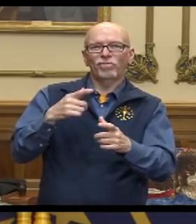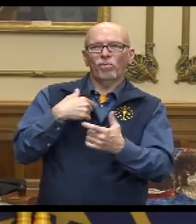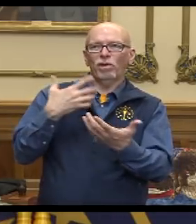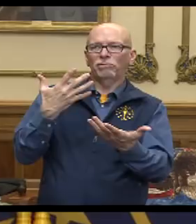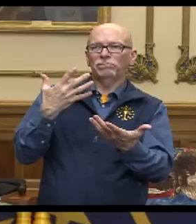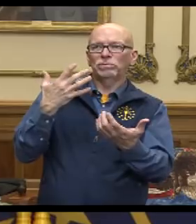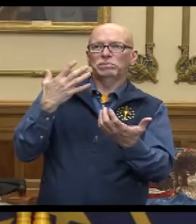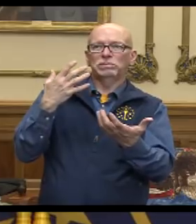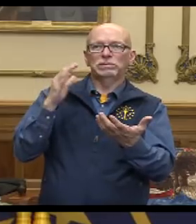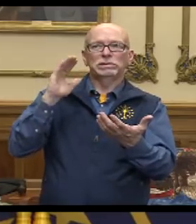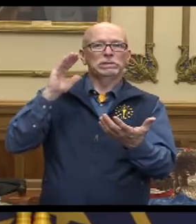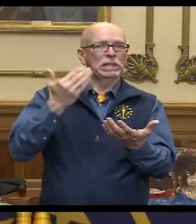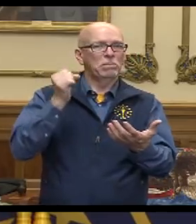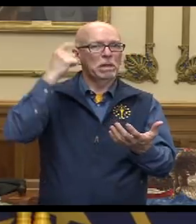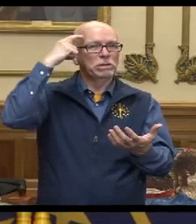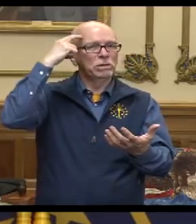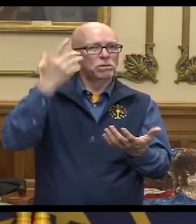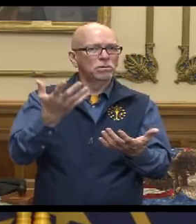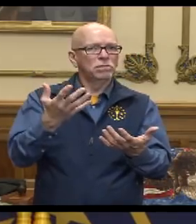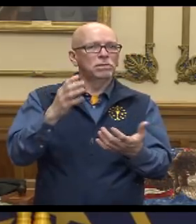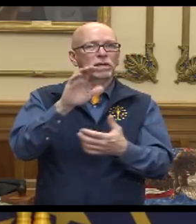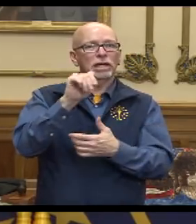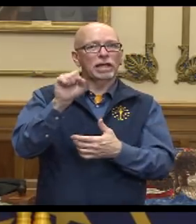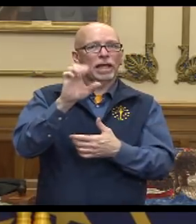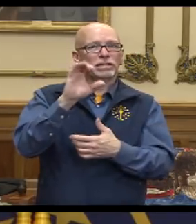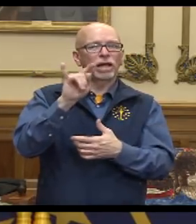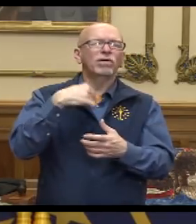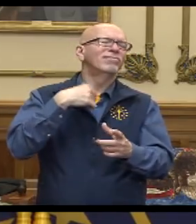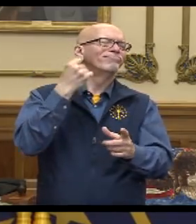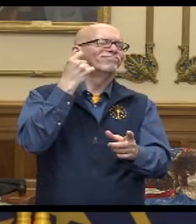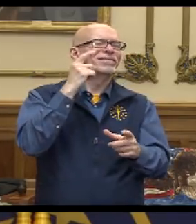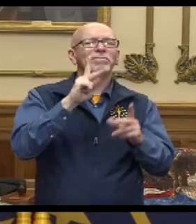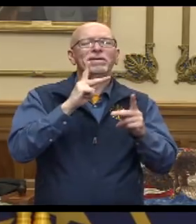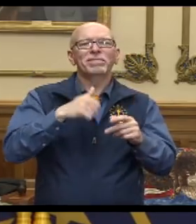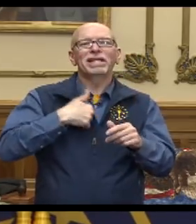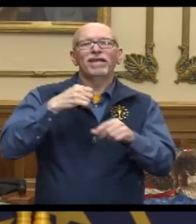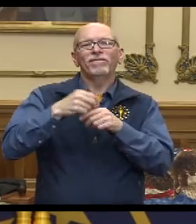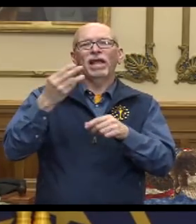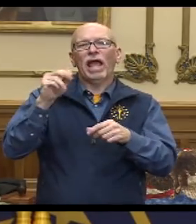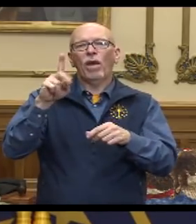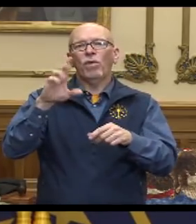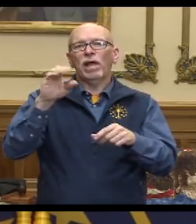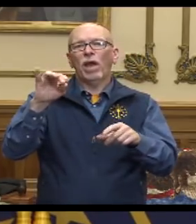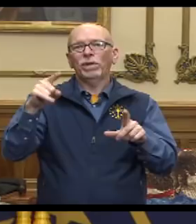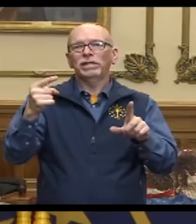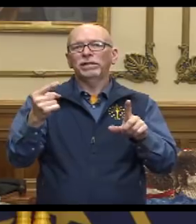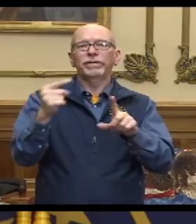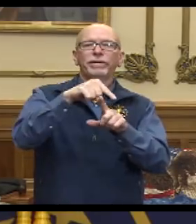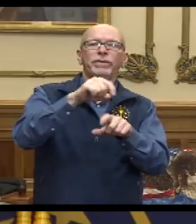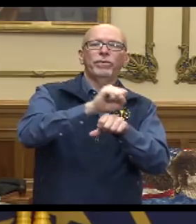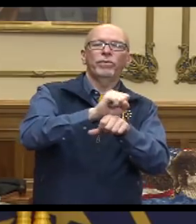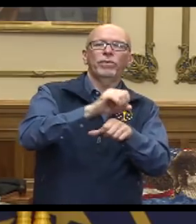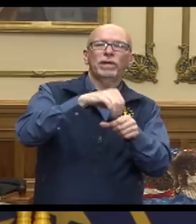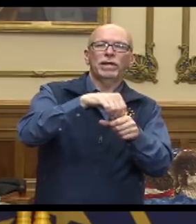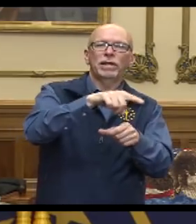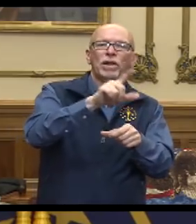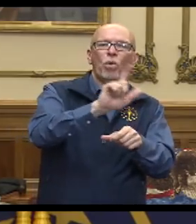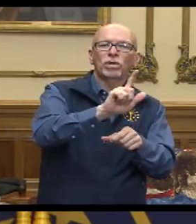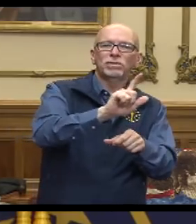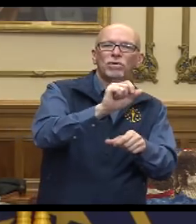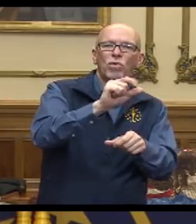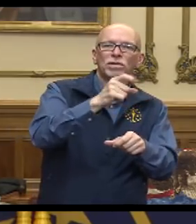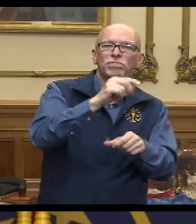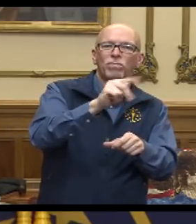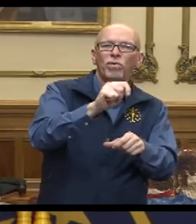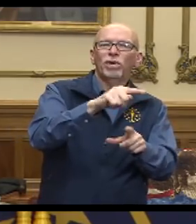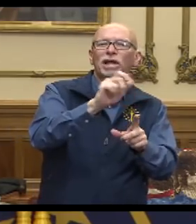thoughtful. And it turns out that Cass County, and I understand people live in Howard County that work in Logansport or in